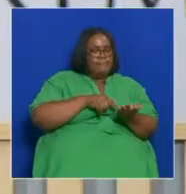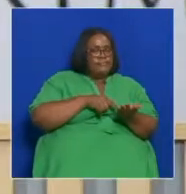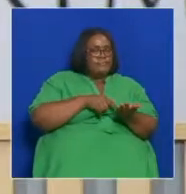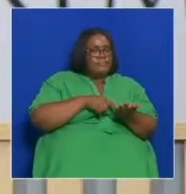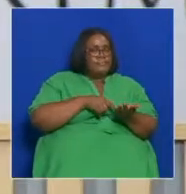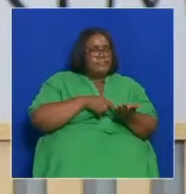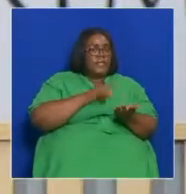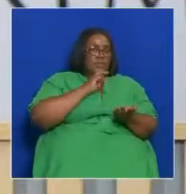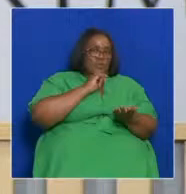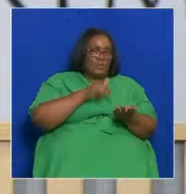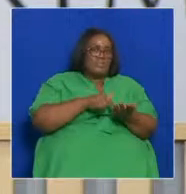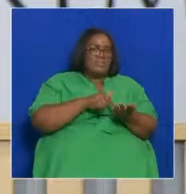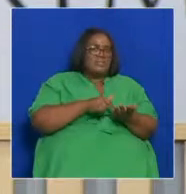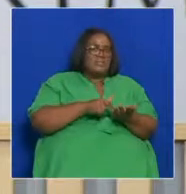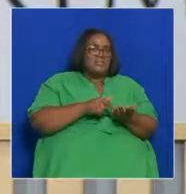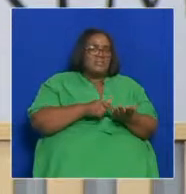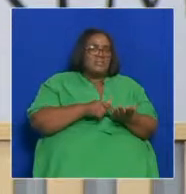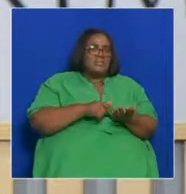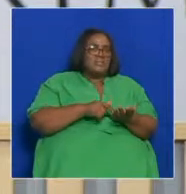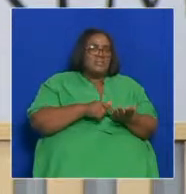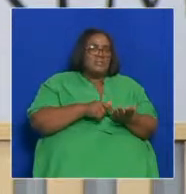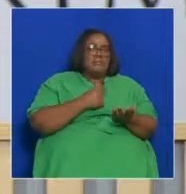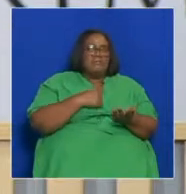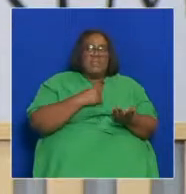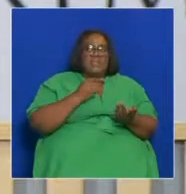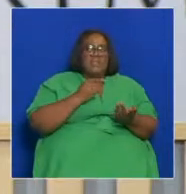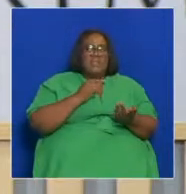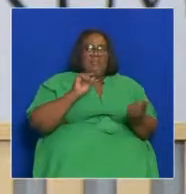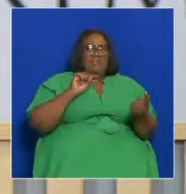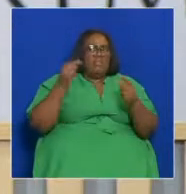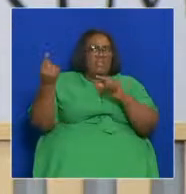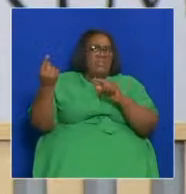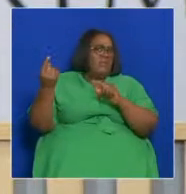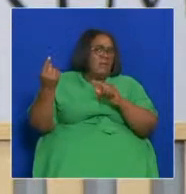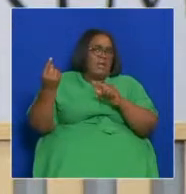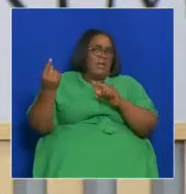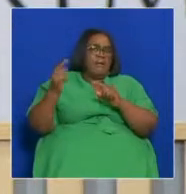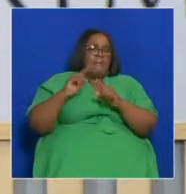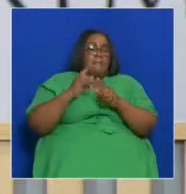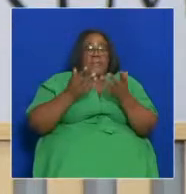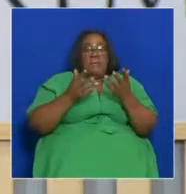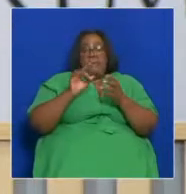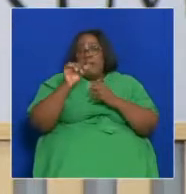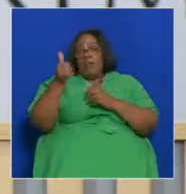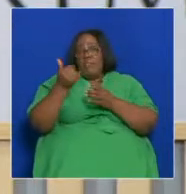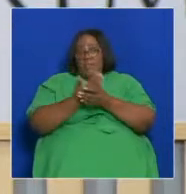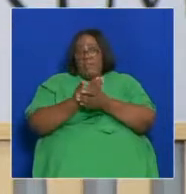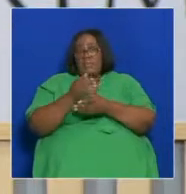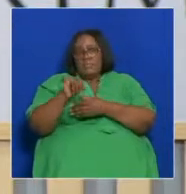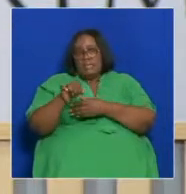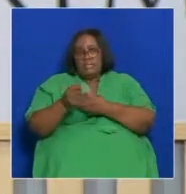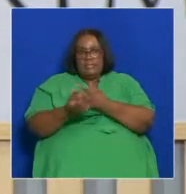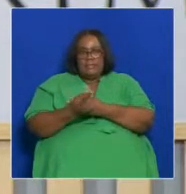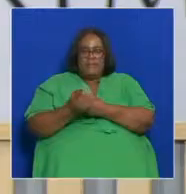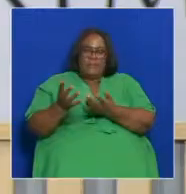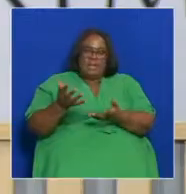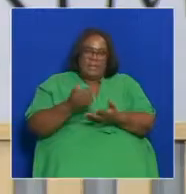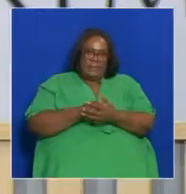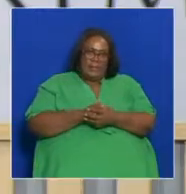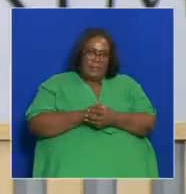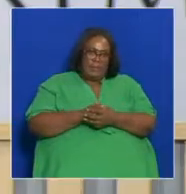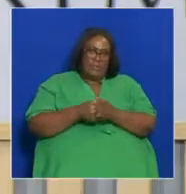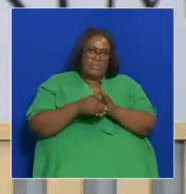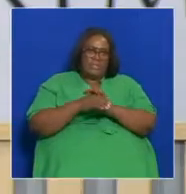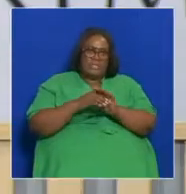Chair, I won't dispute that it may happen in other matters, that, you know, the Section 27 may have